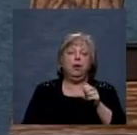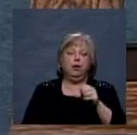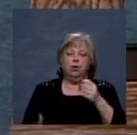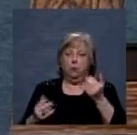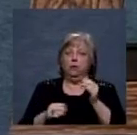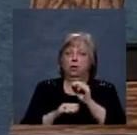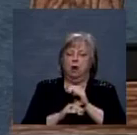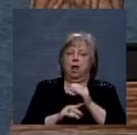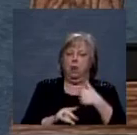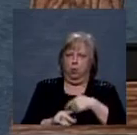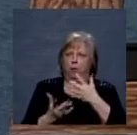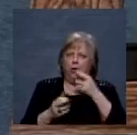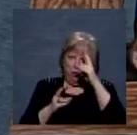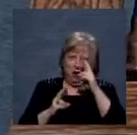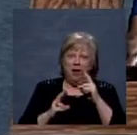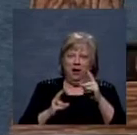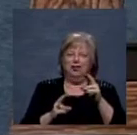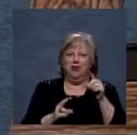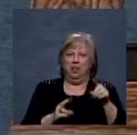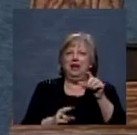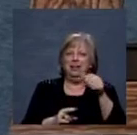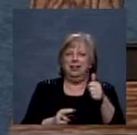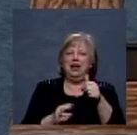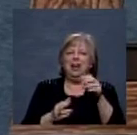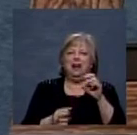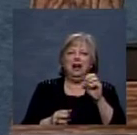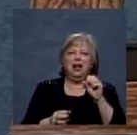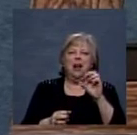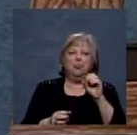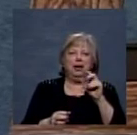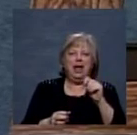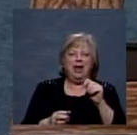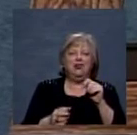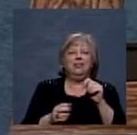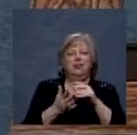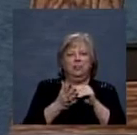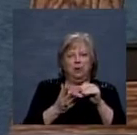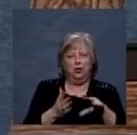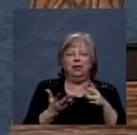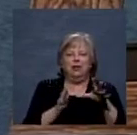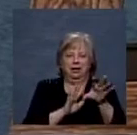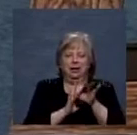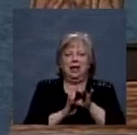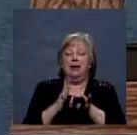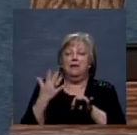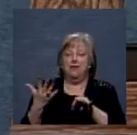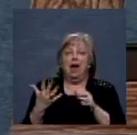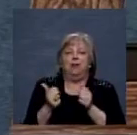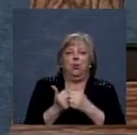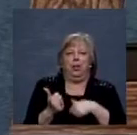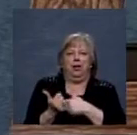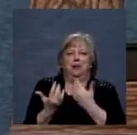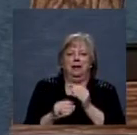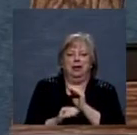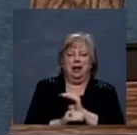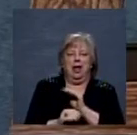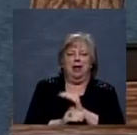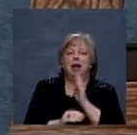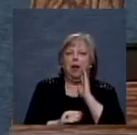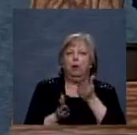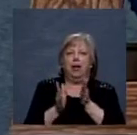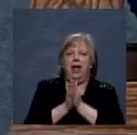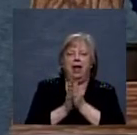them. We have 10 Comcast Leaders and Achievers who have been selected. Five are here with us tonight, and I'm going to ask